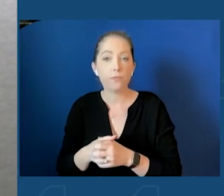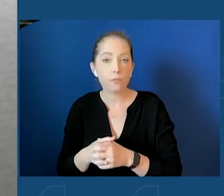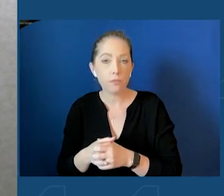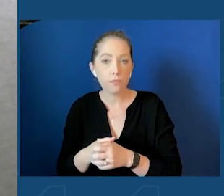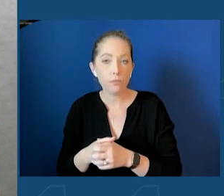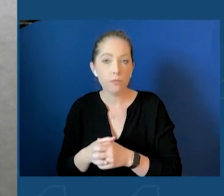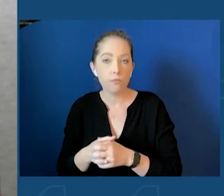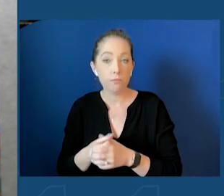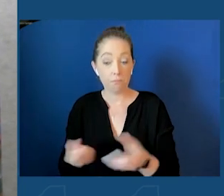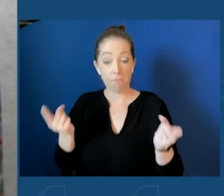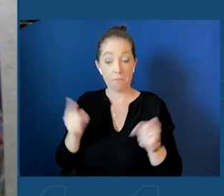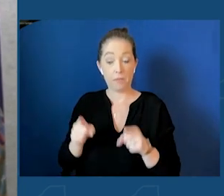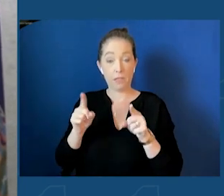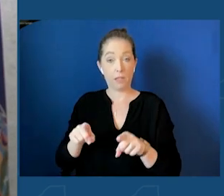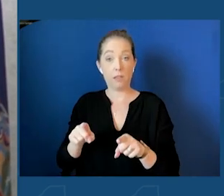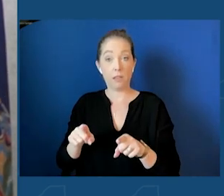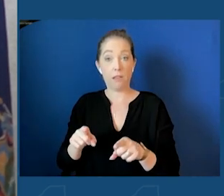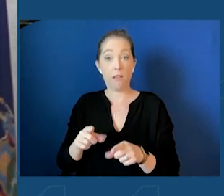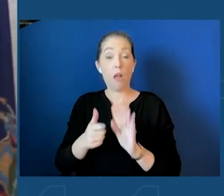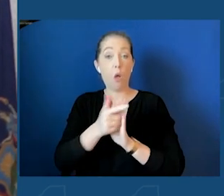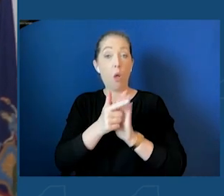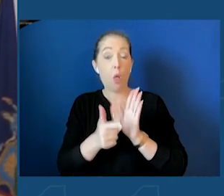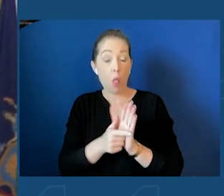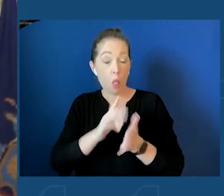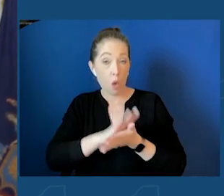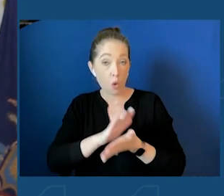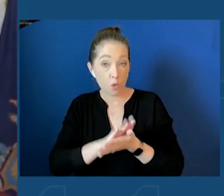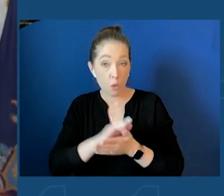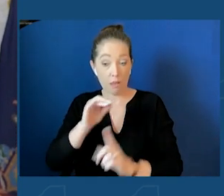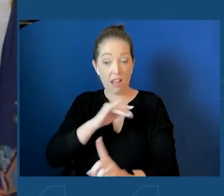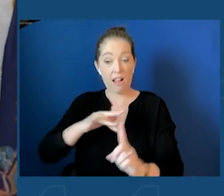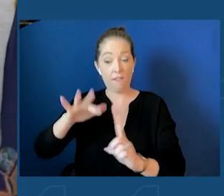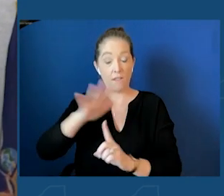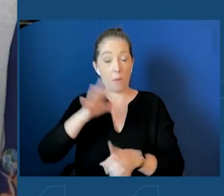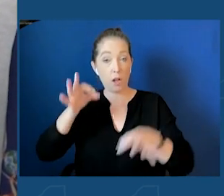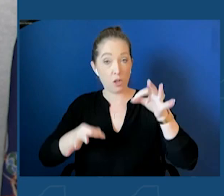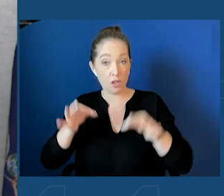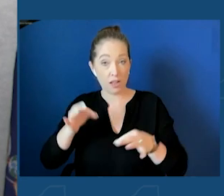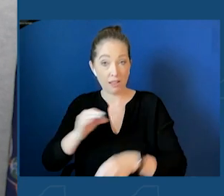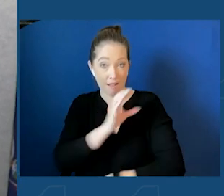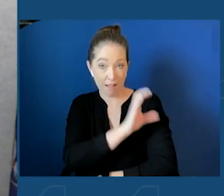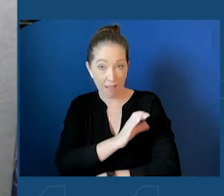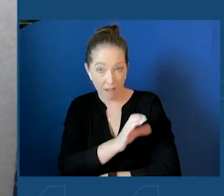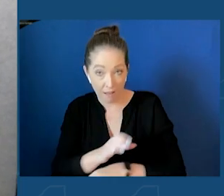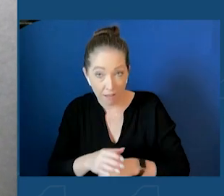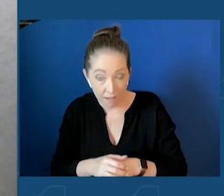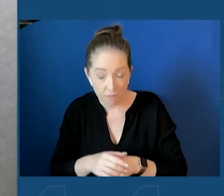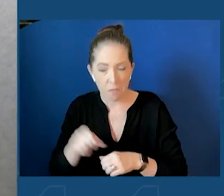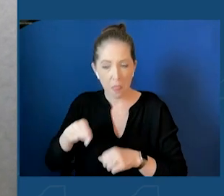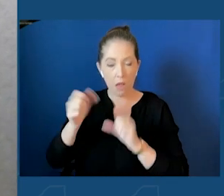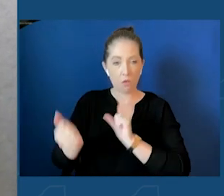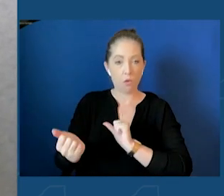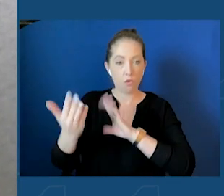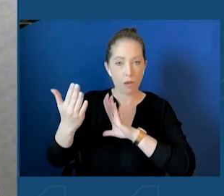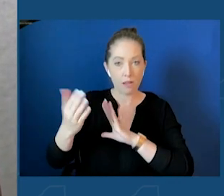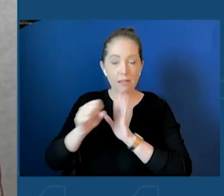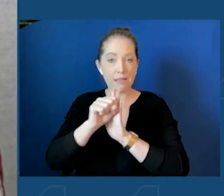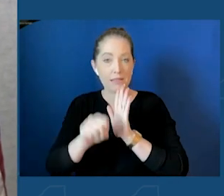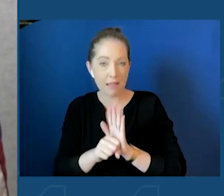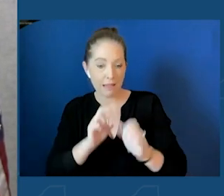place in our law school's Environmental Justice Clinic, which addresses state, national, and international